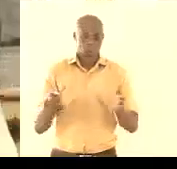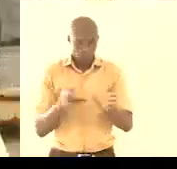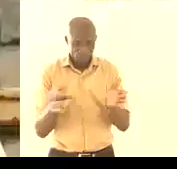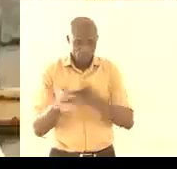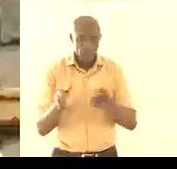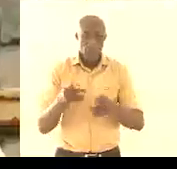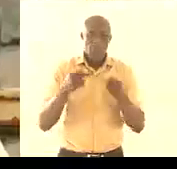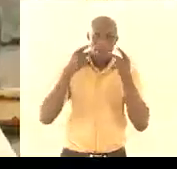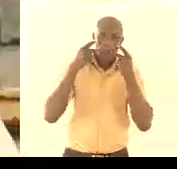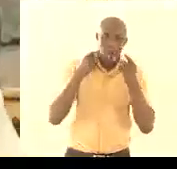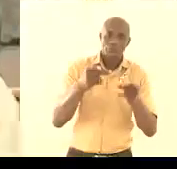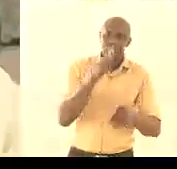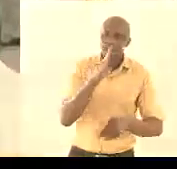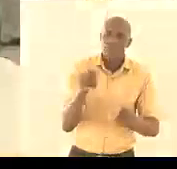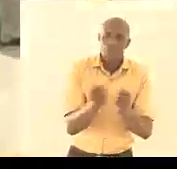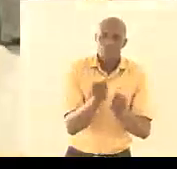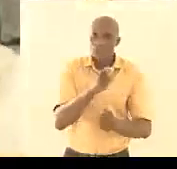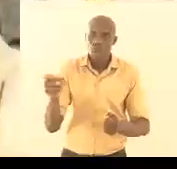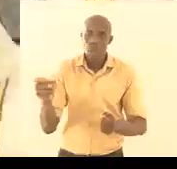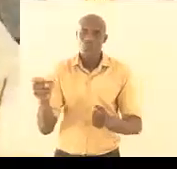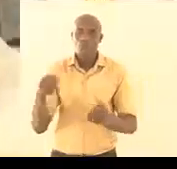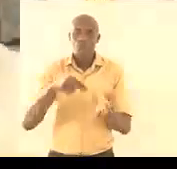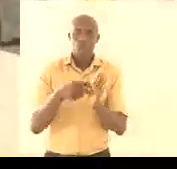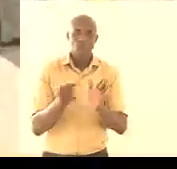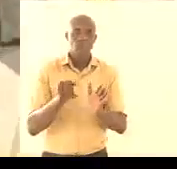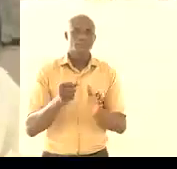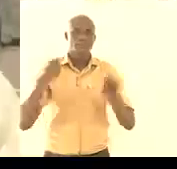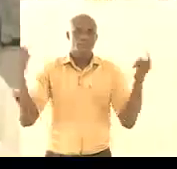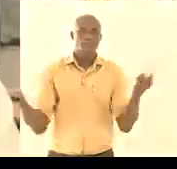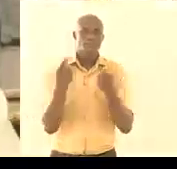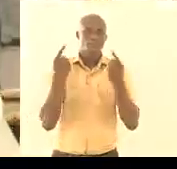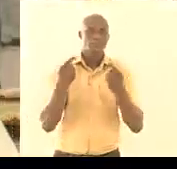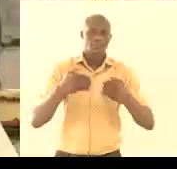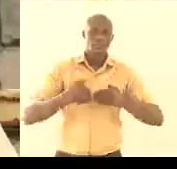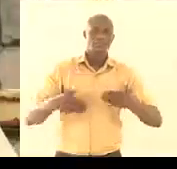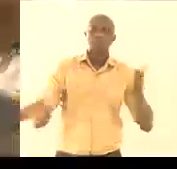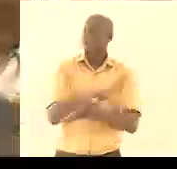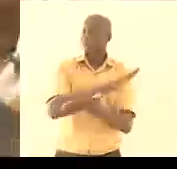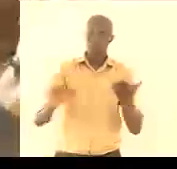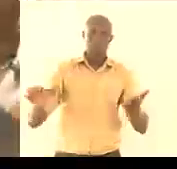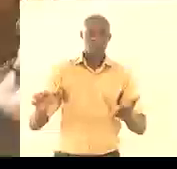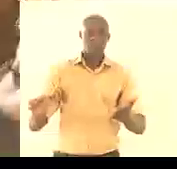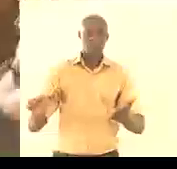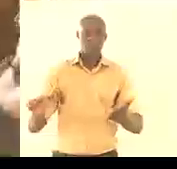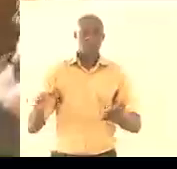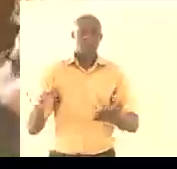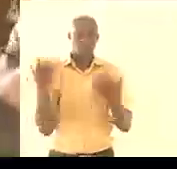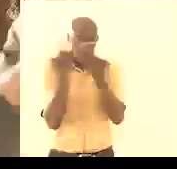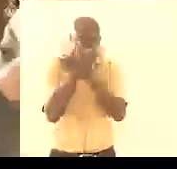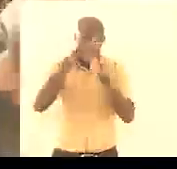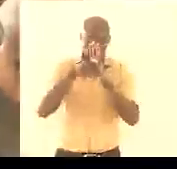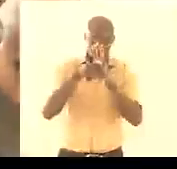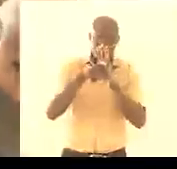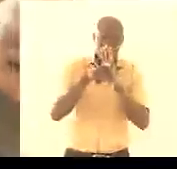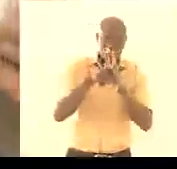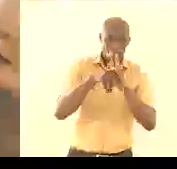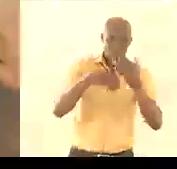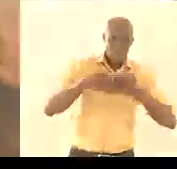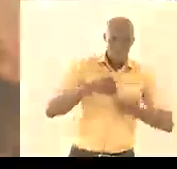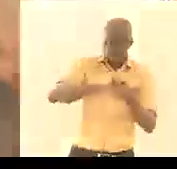Jesus' peace be with you means, you know, sin has been overthrown. Darkness has